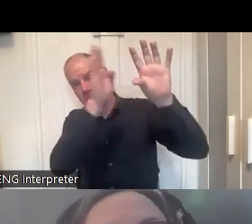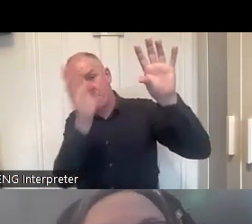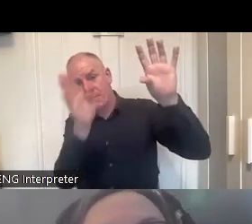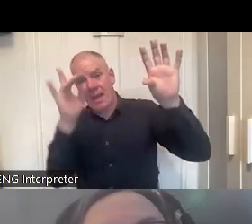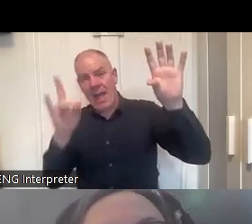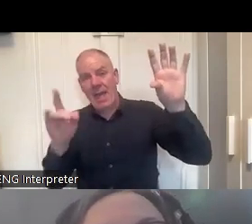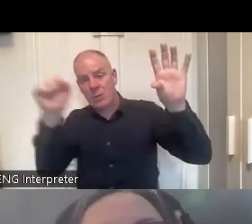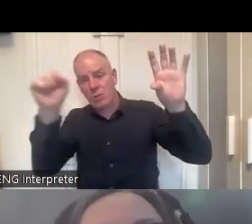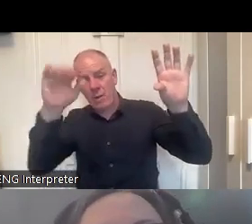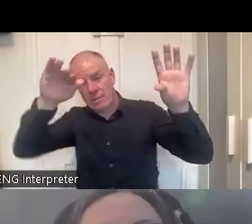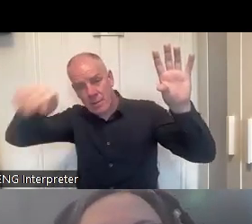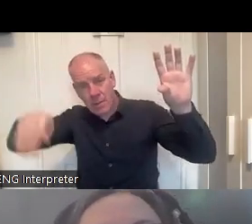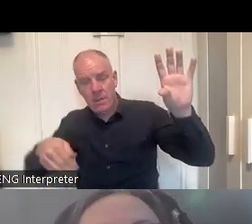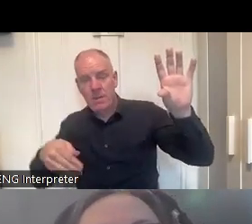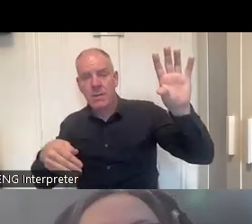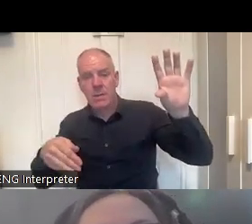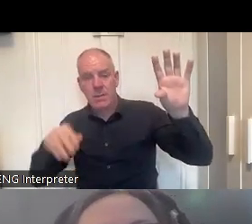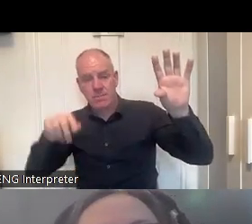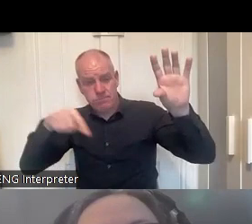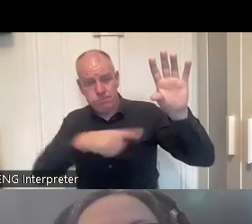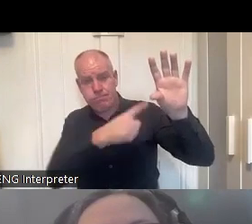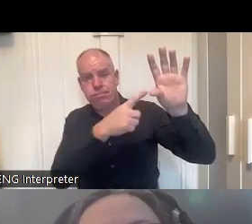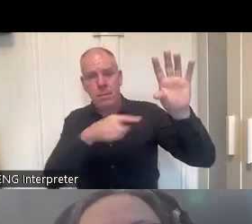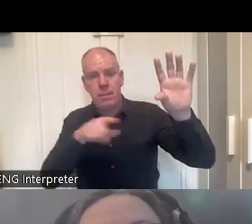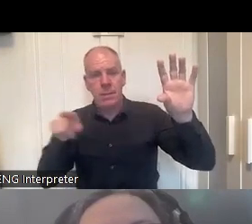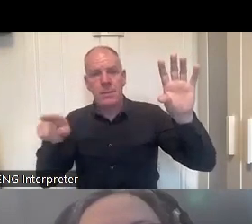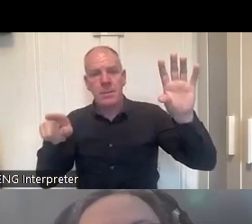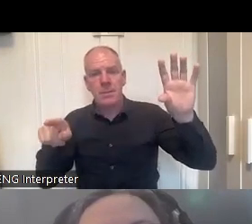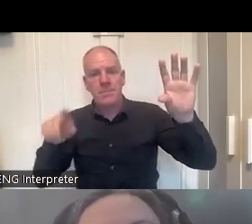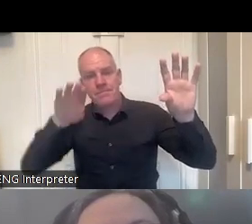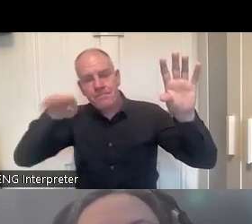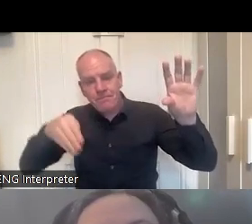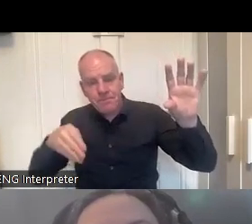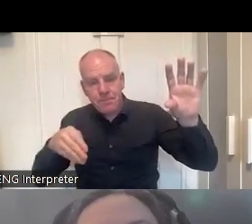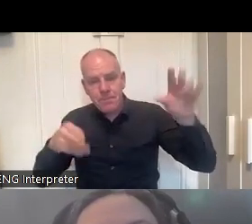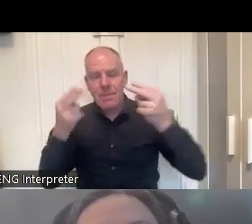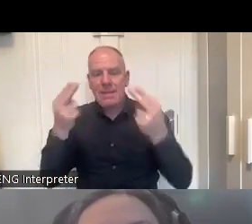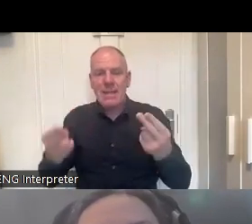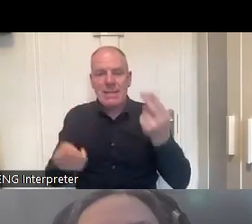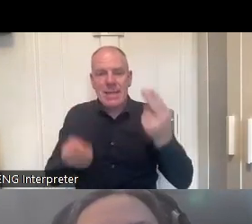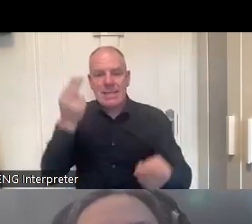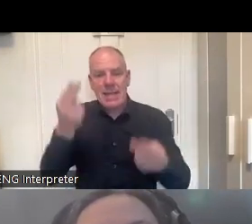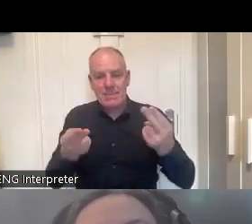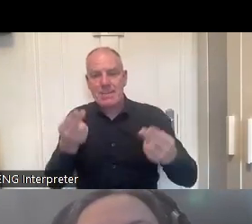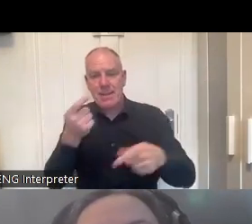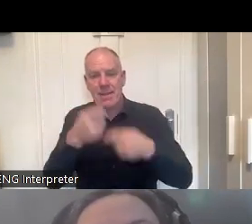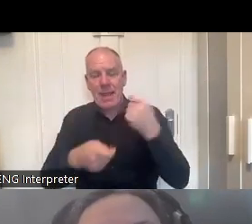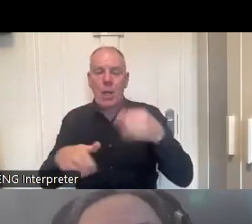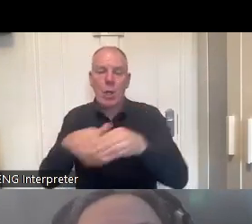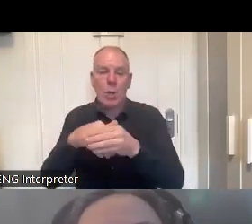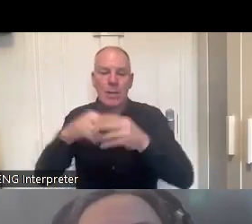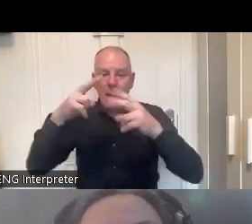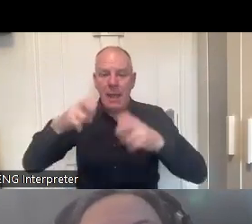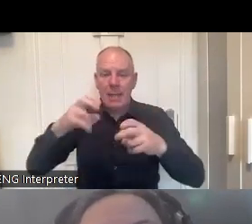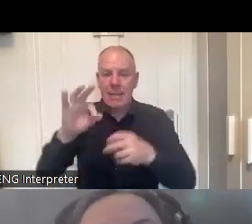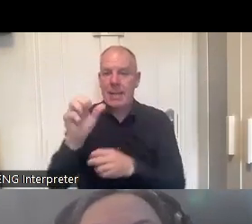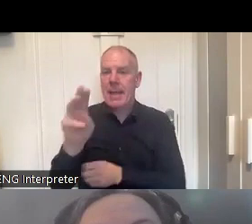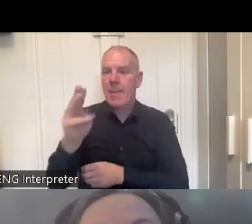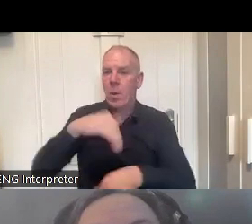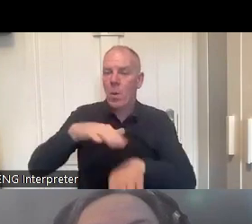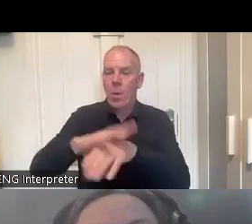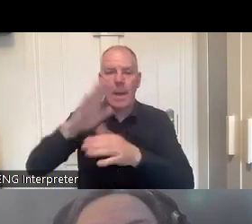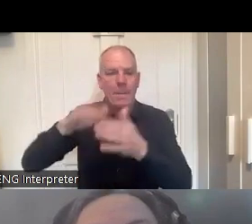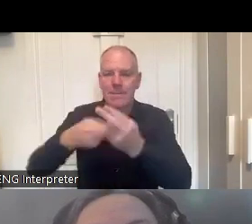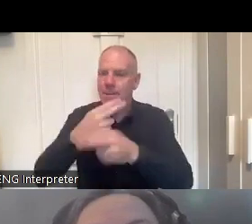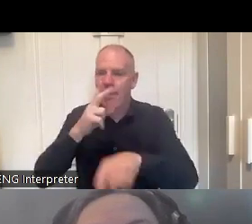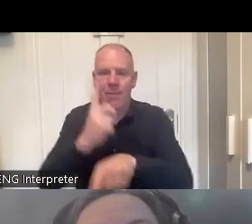service data, etc. And moving on to the needs assessment, analysis of gaps, finding out what's not there